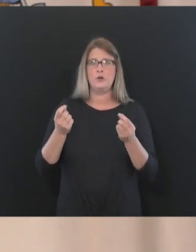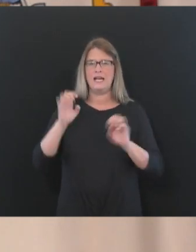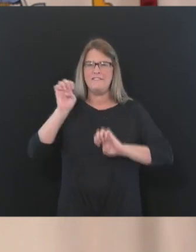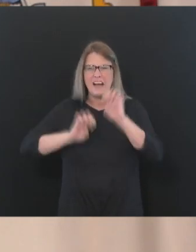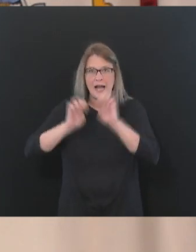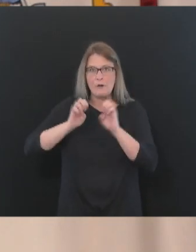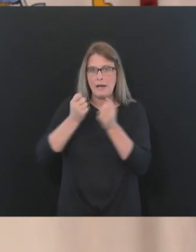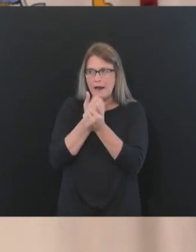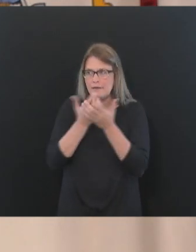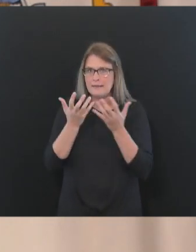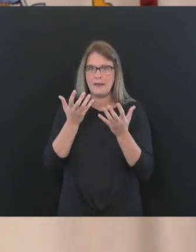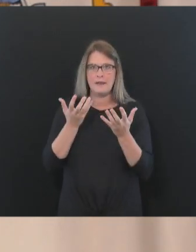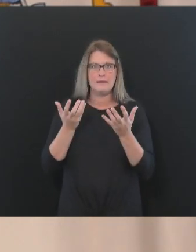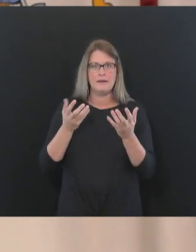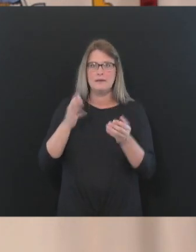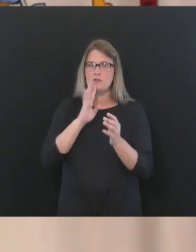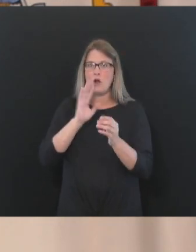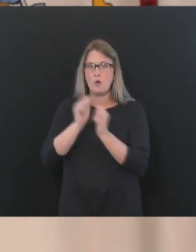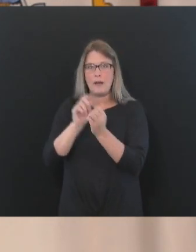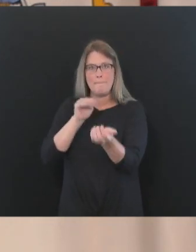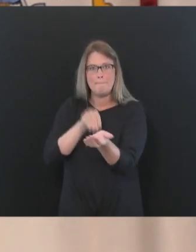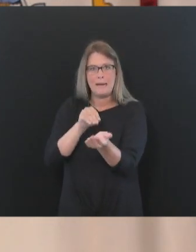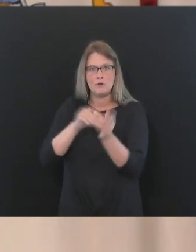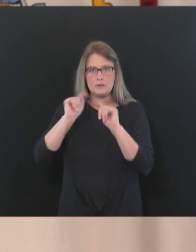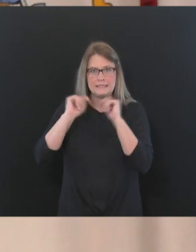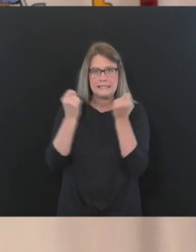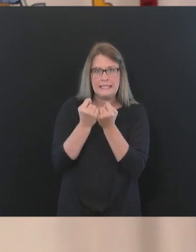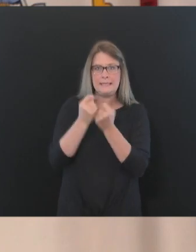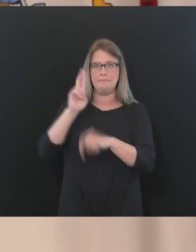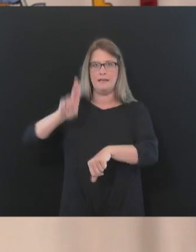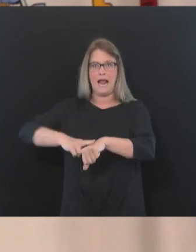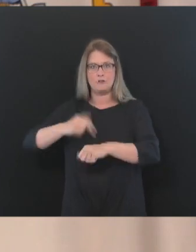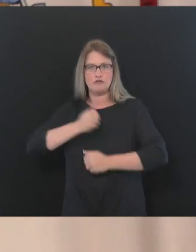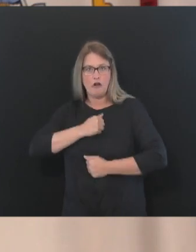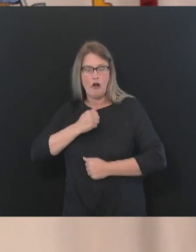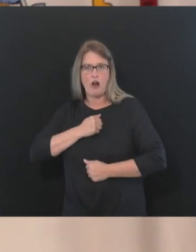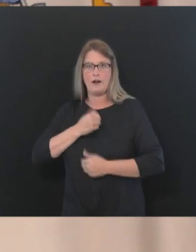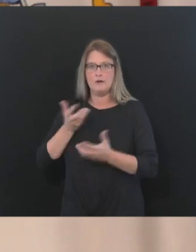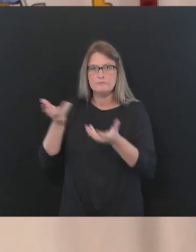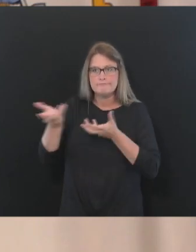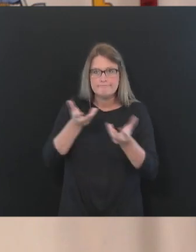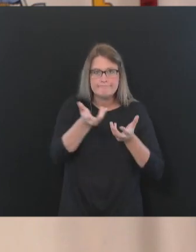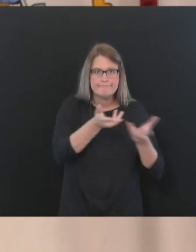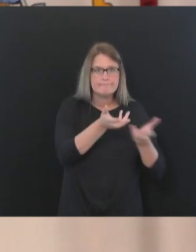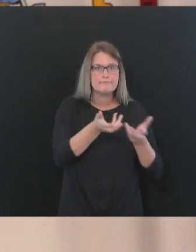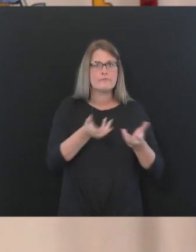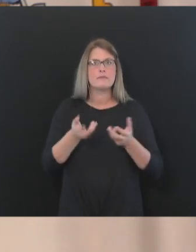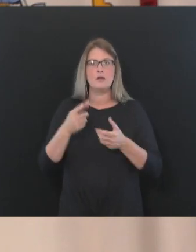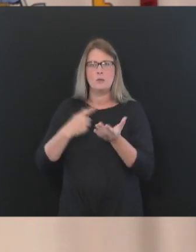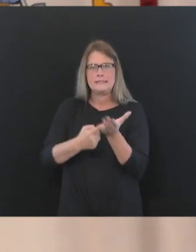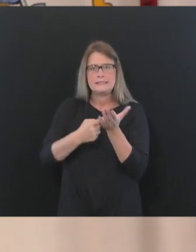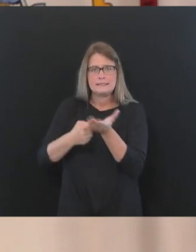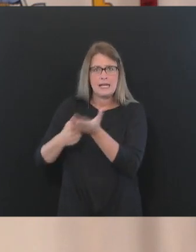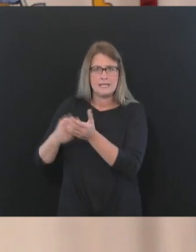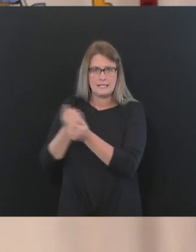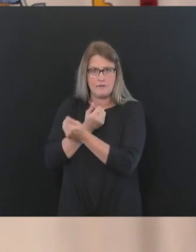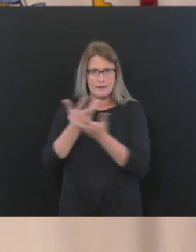and over and over with our medical experts, with the National Guard, and with all the people that are involved from our